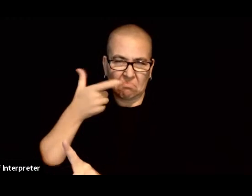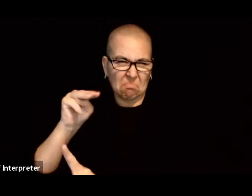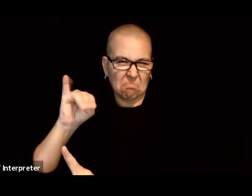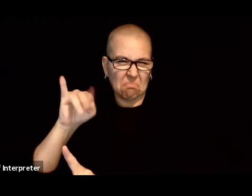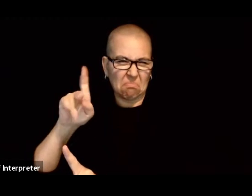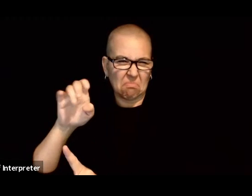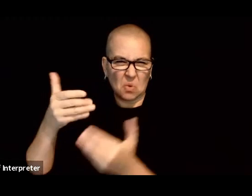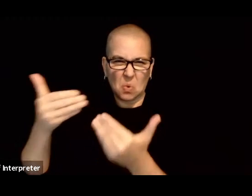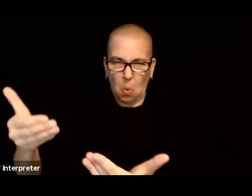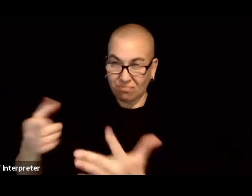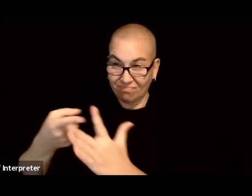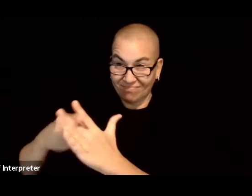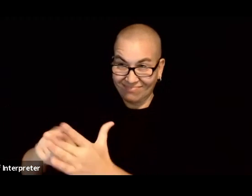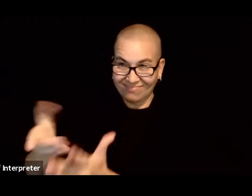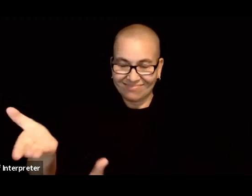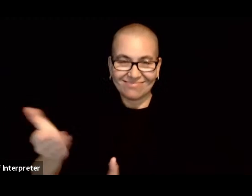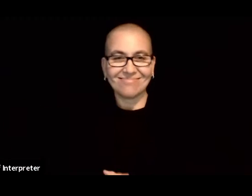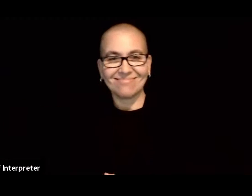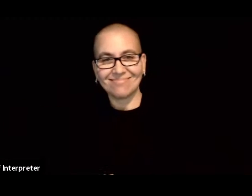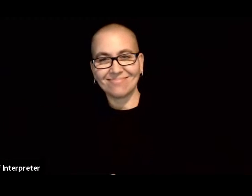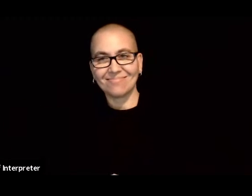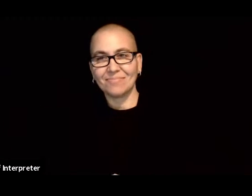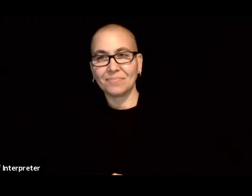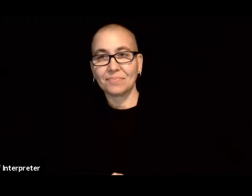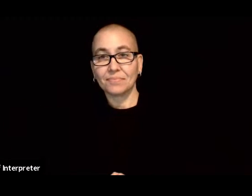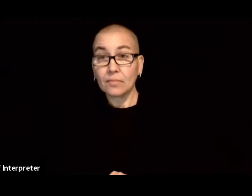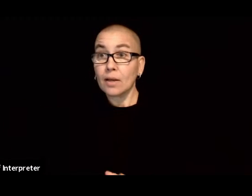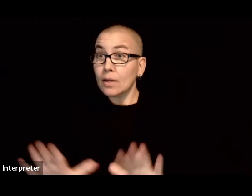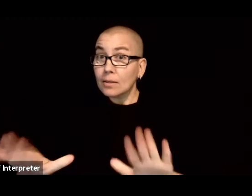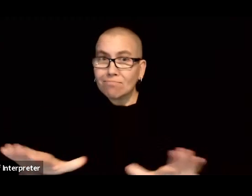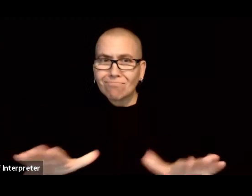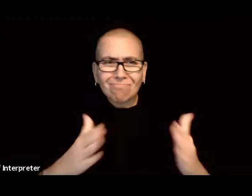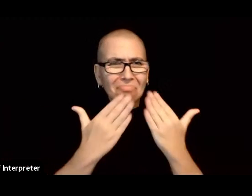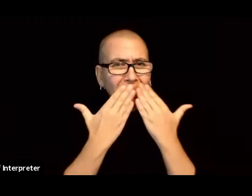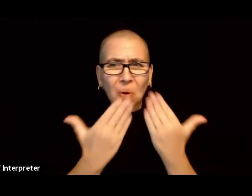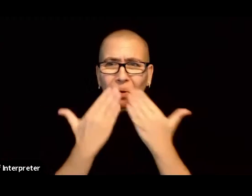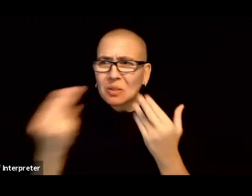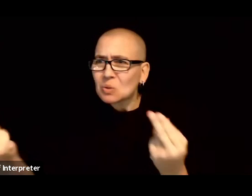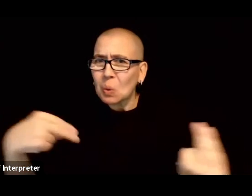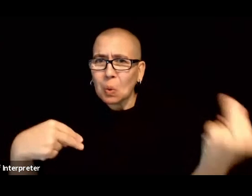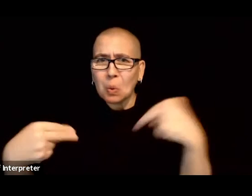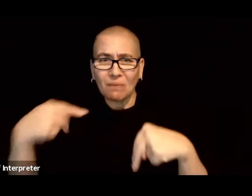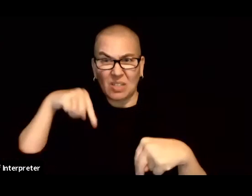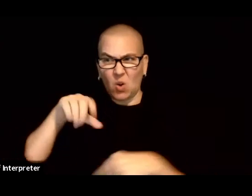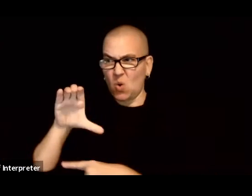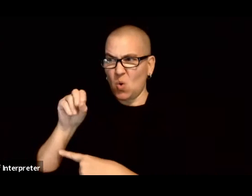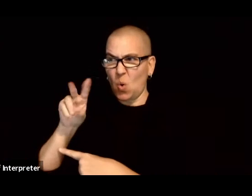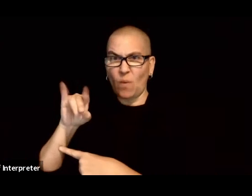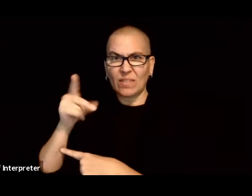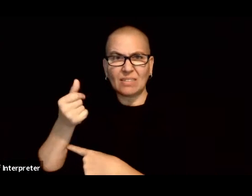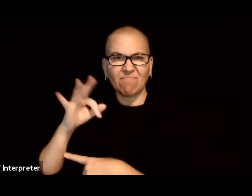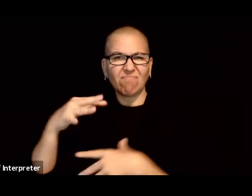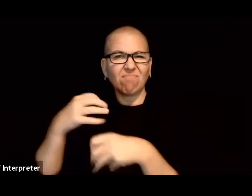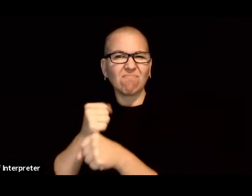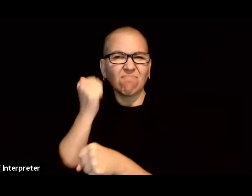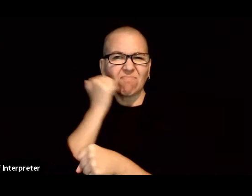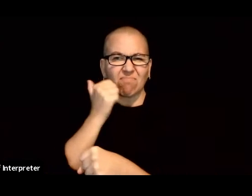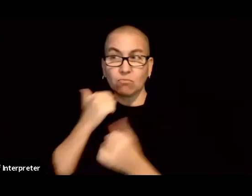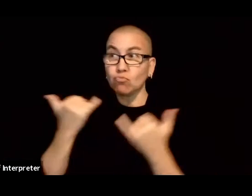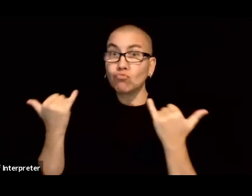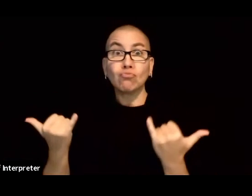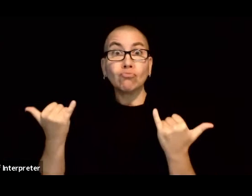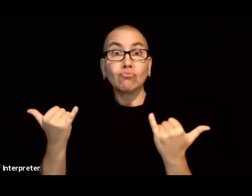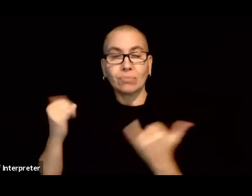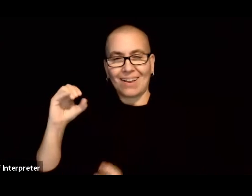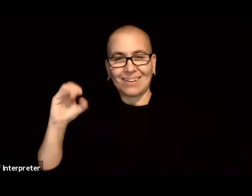joining us for the COVID-19 media call for October 19th. We'll start today with comments from Health Commissioner Jan Malcolm and MDH Infectious